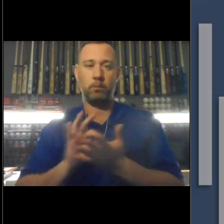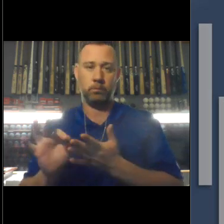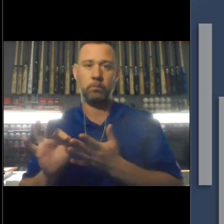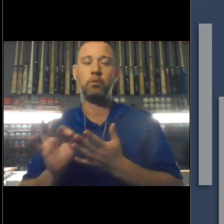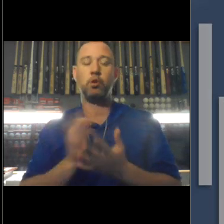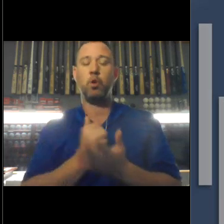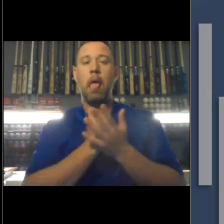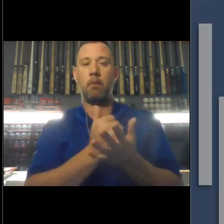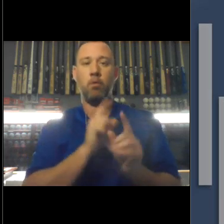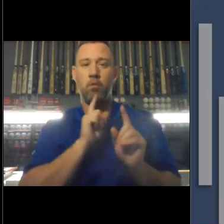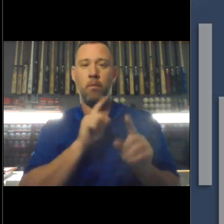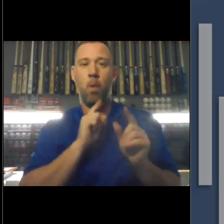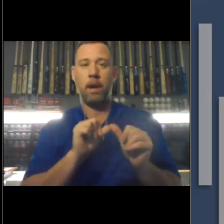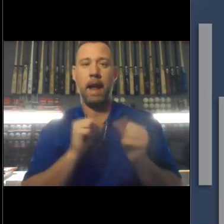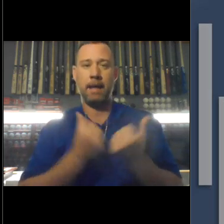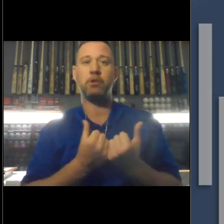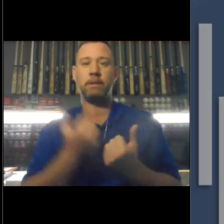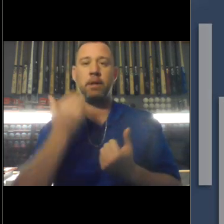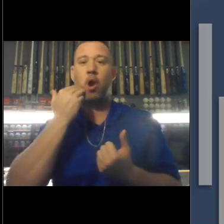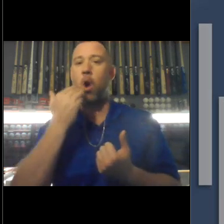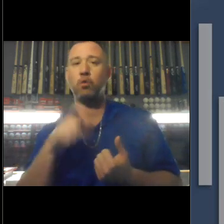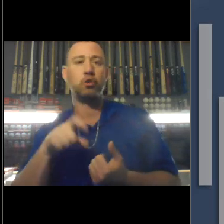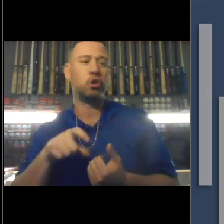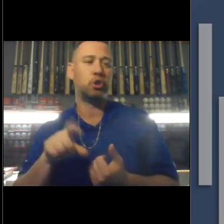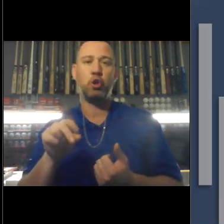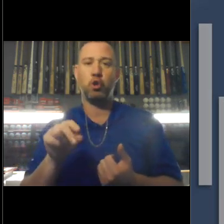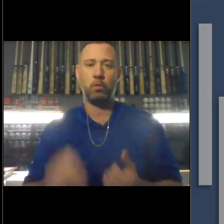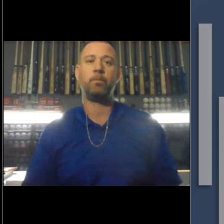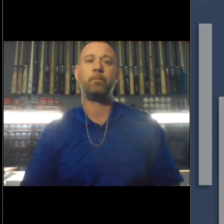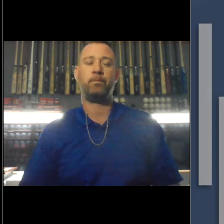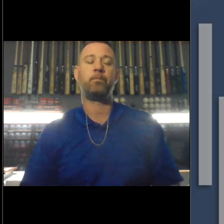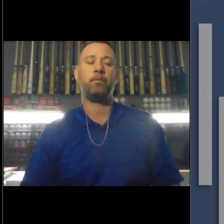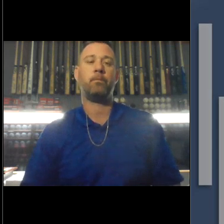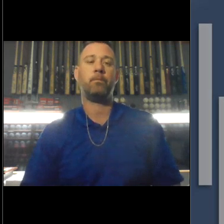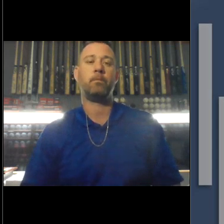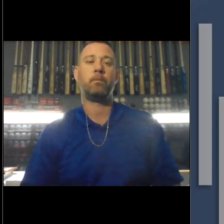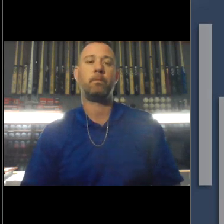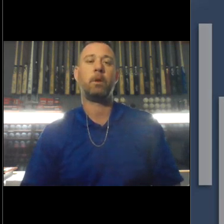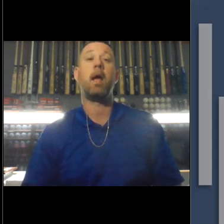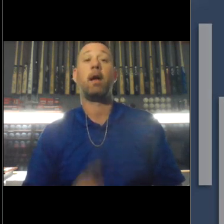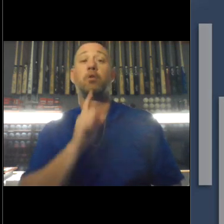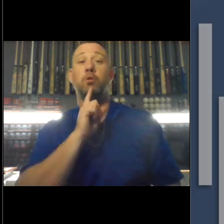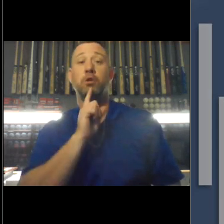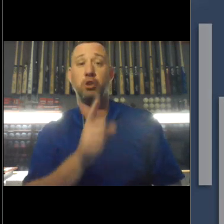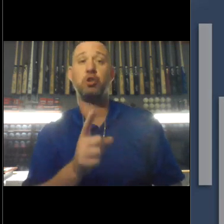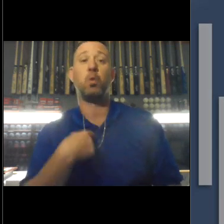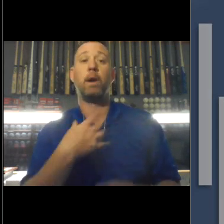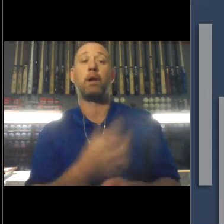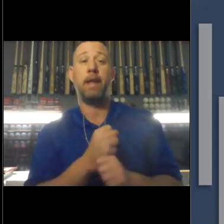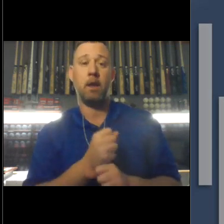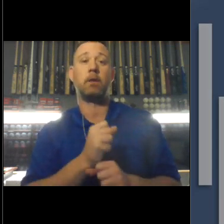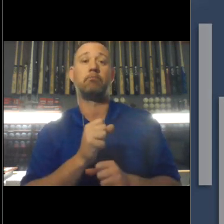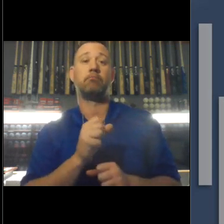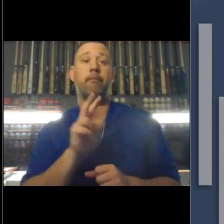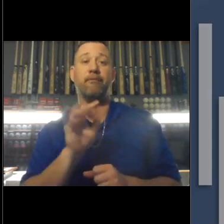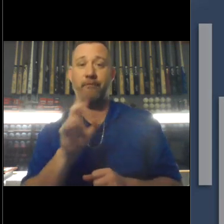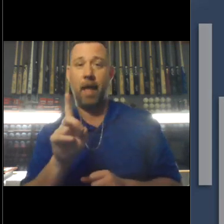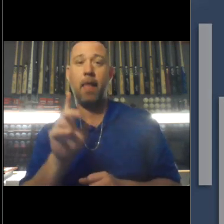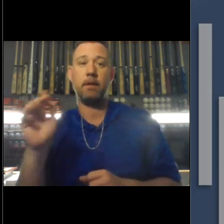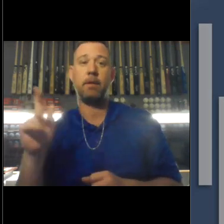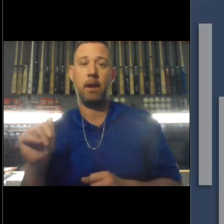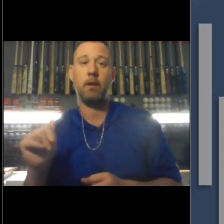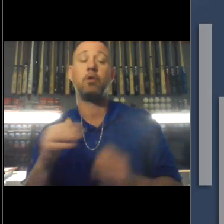reporting agencies to know what they should be doing and to ensure that we are getting valid data. To address this